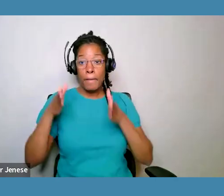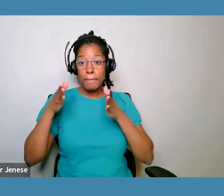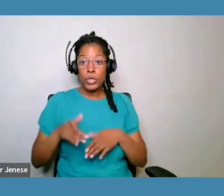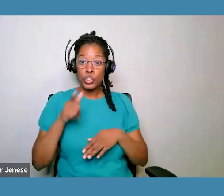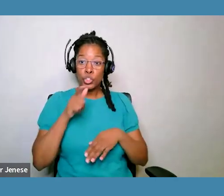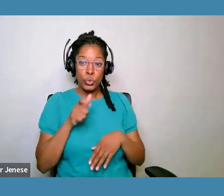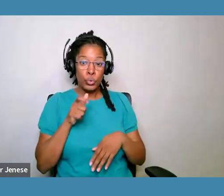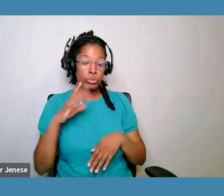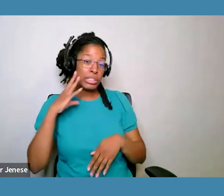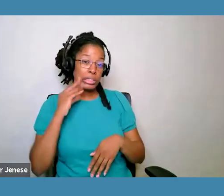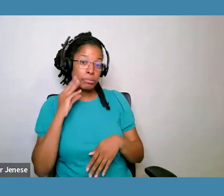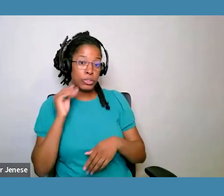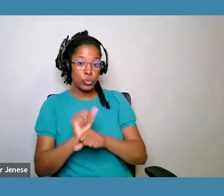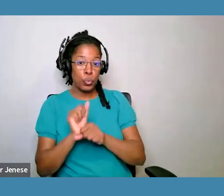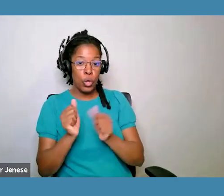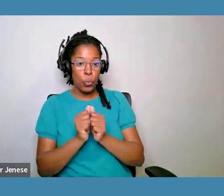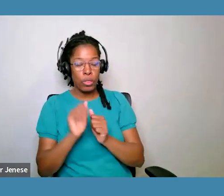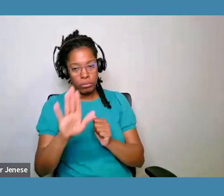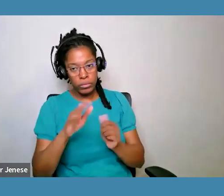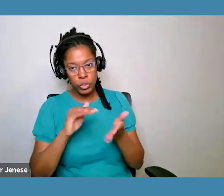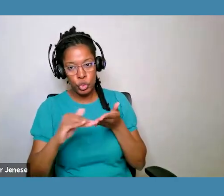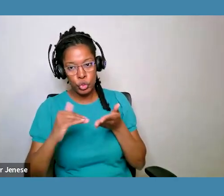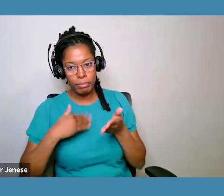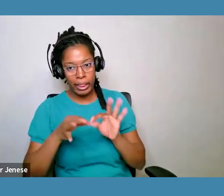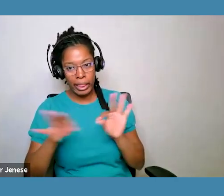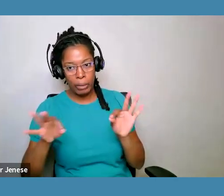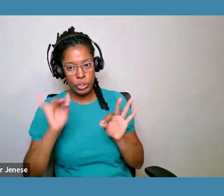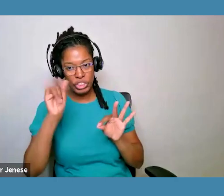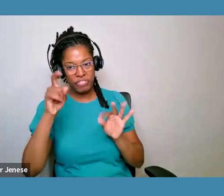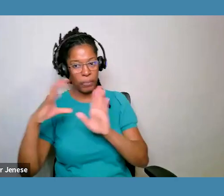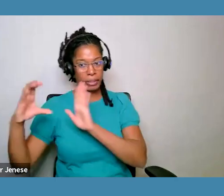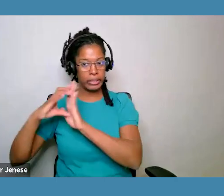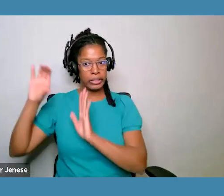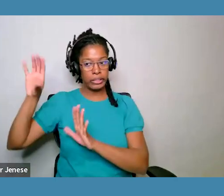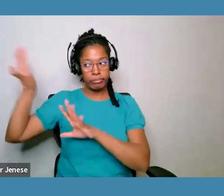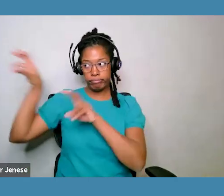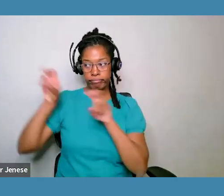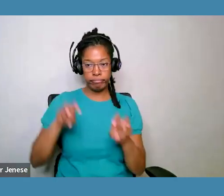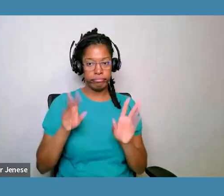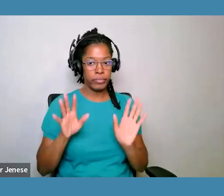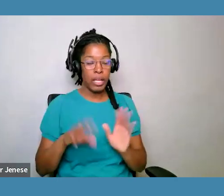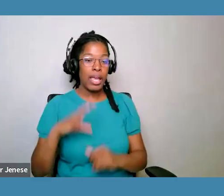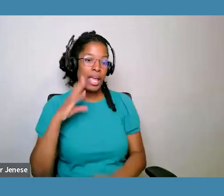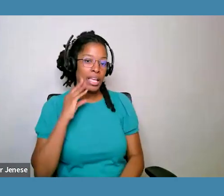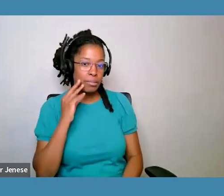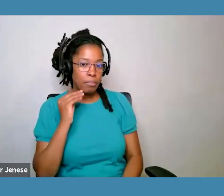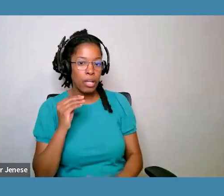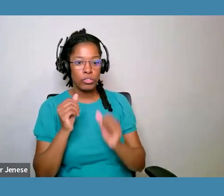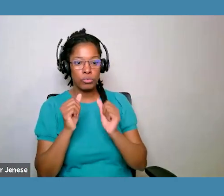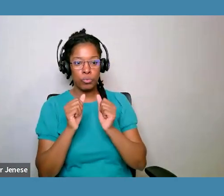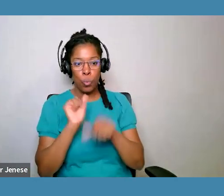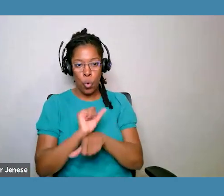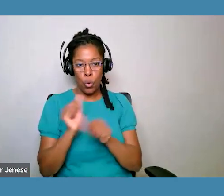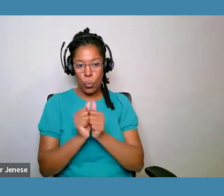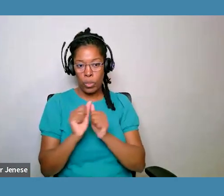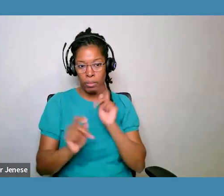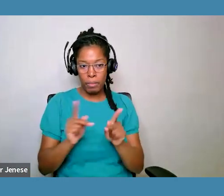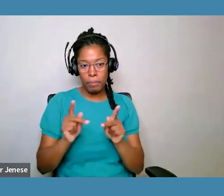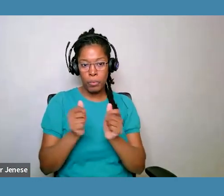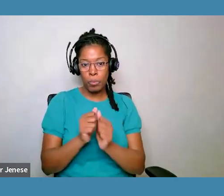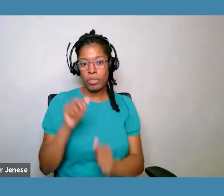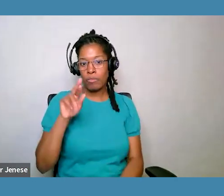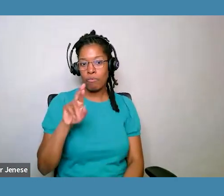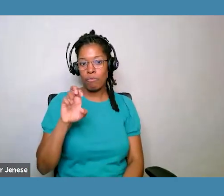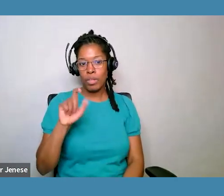the language here, this is from the rule, experience working with people who have retardation,